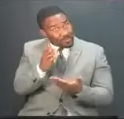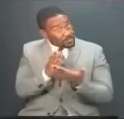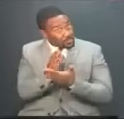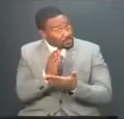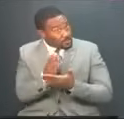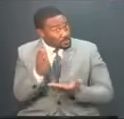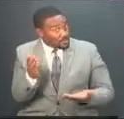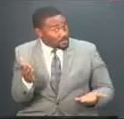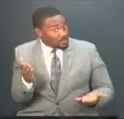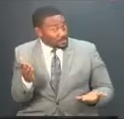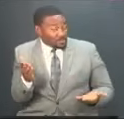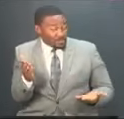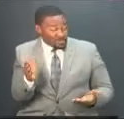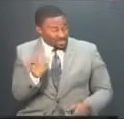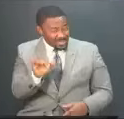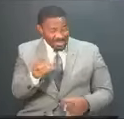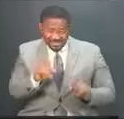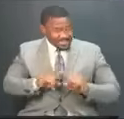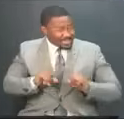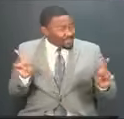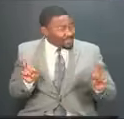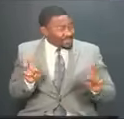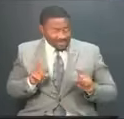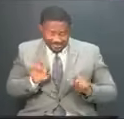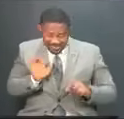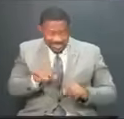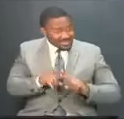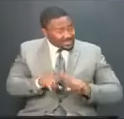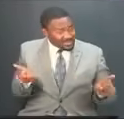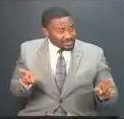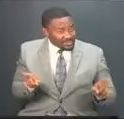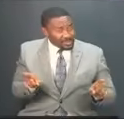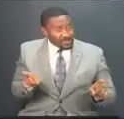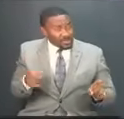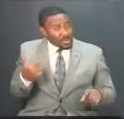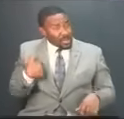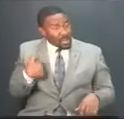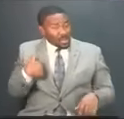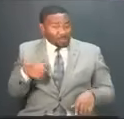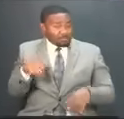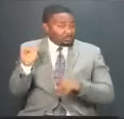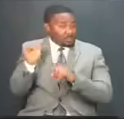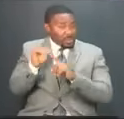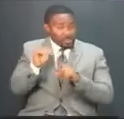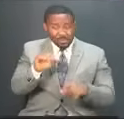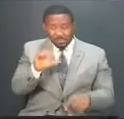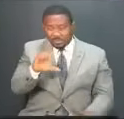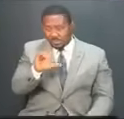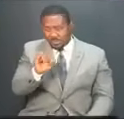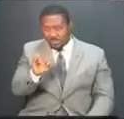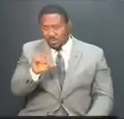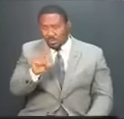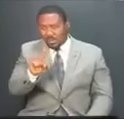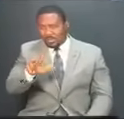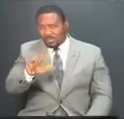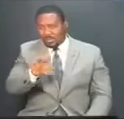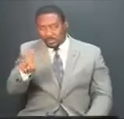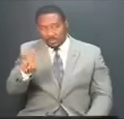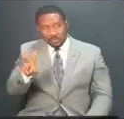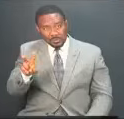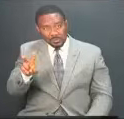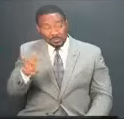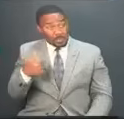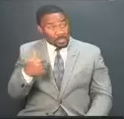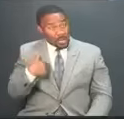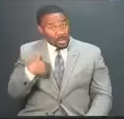is a completely different matter. And I drew attention to CI 132, which